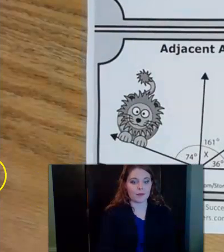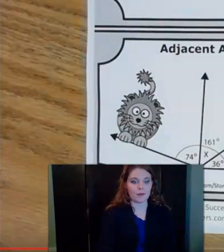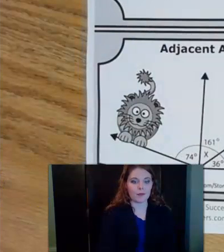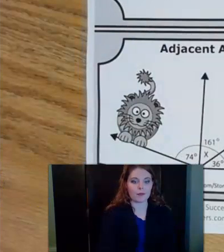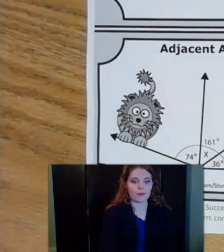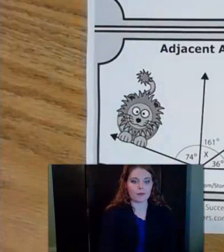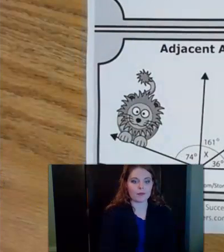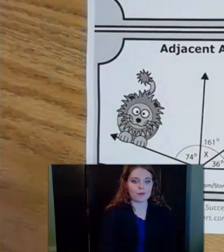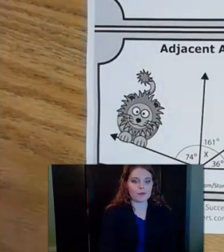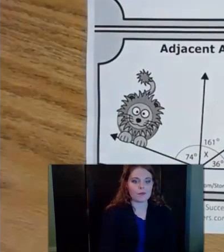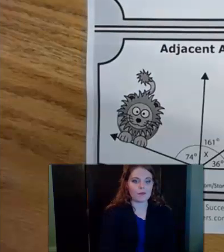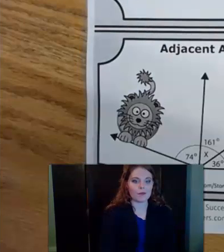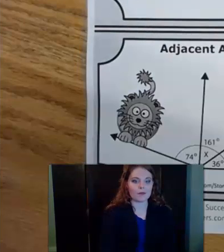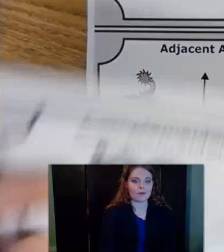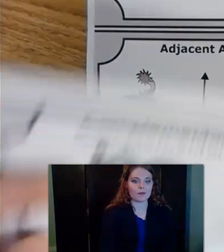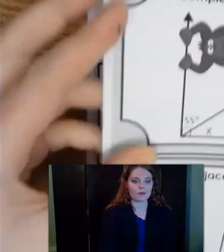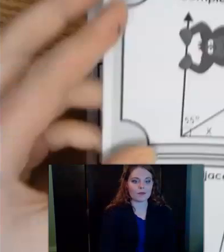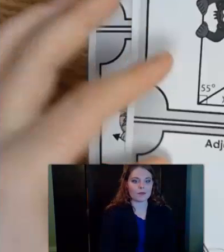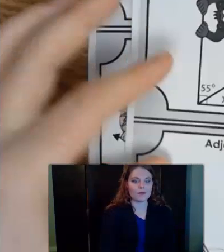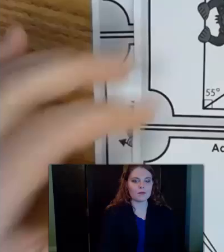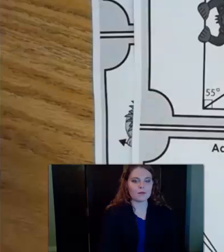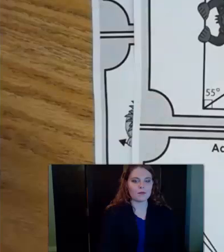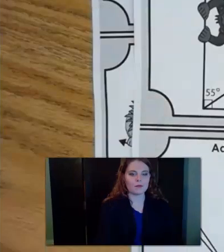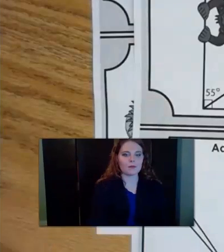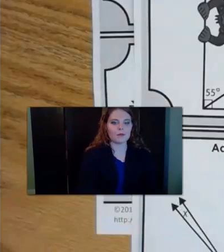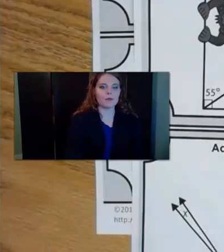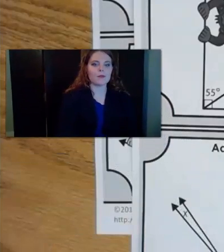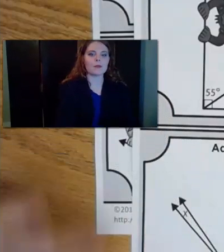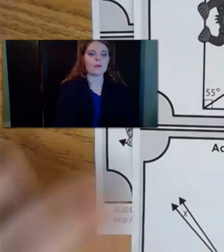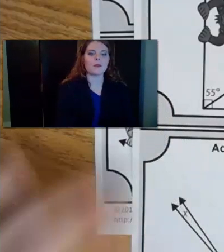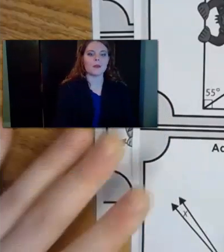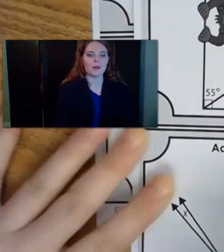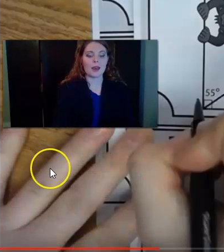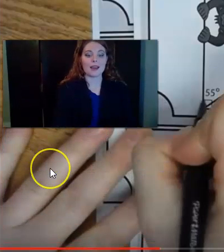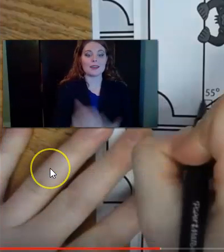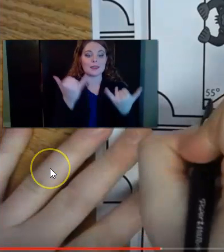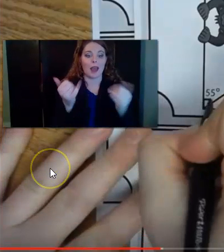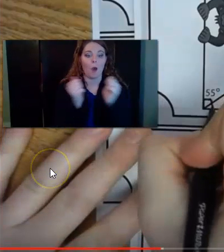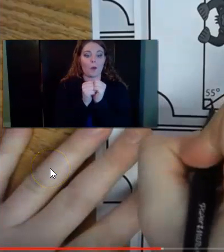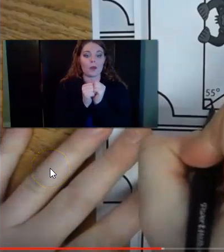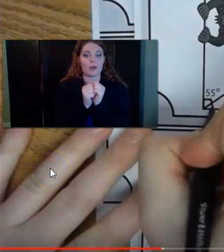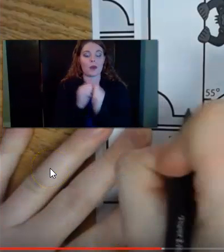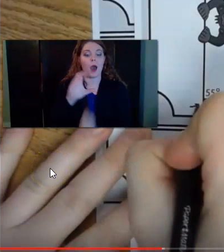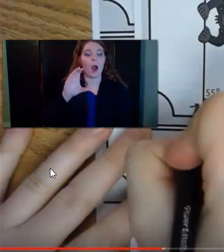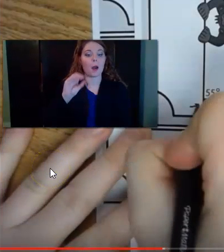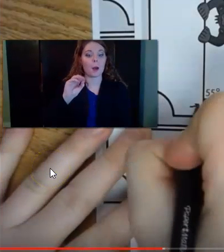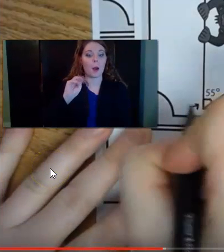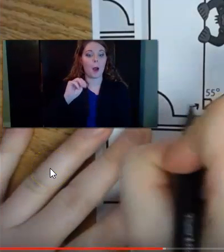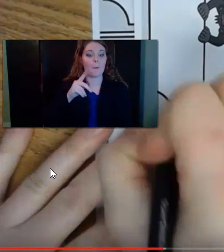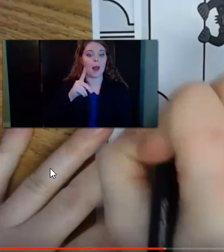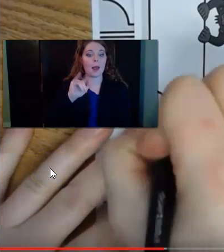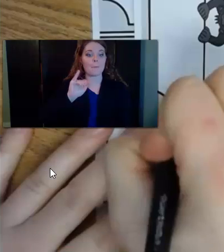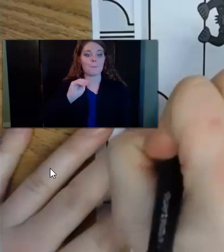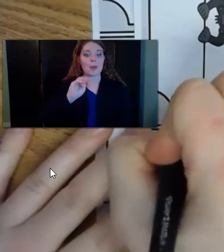Let's take a look at complementary angles. Now, remember that this box means that this